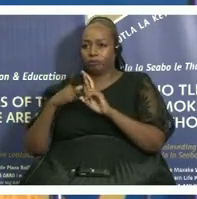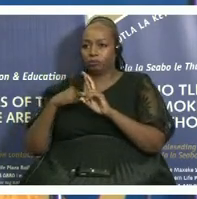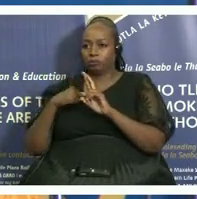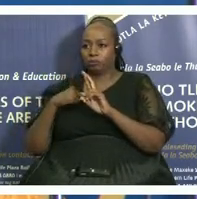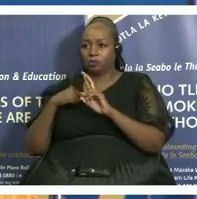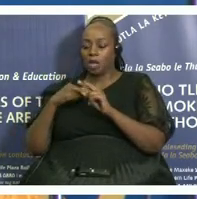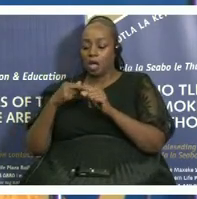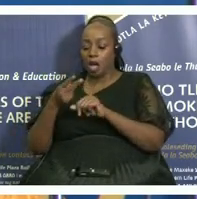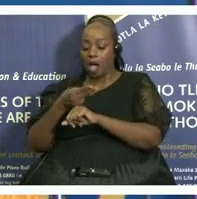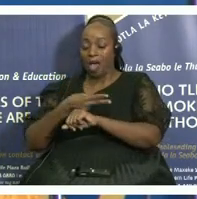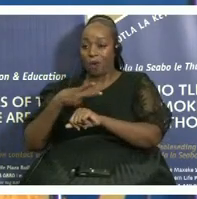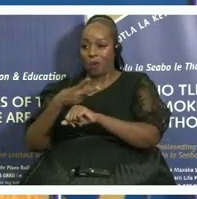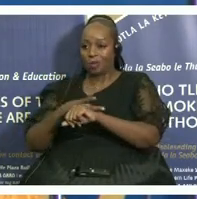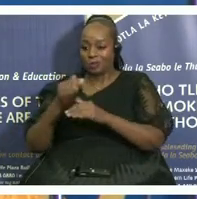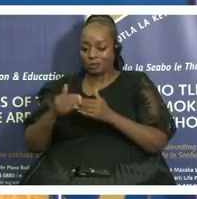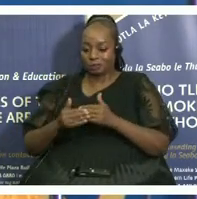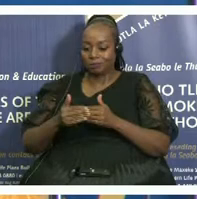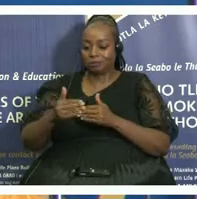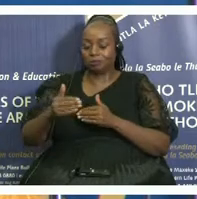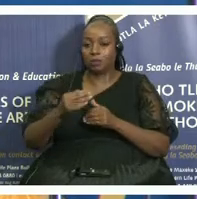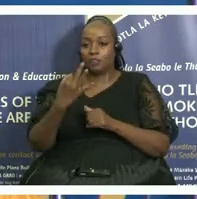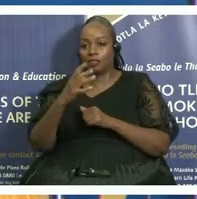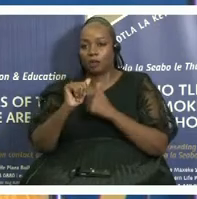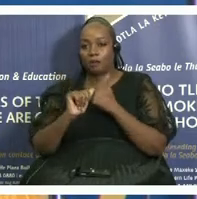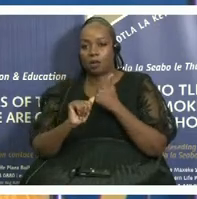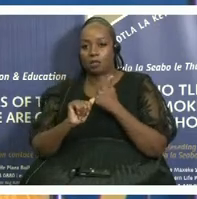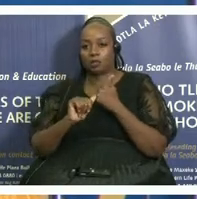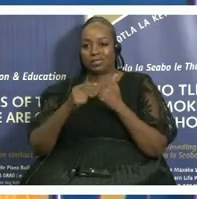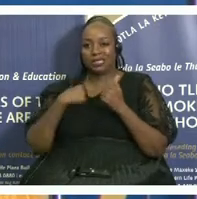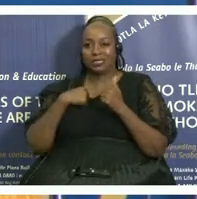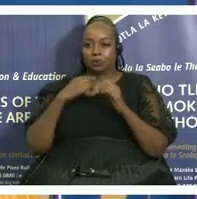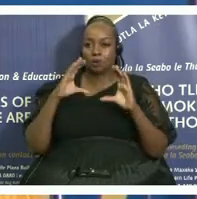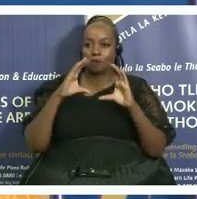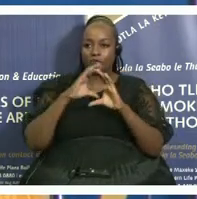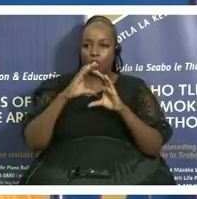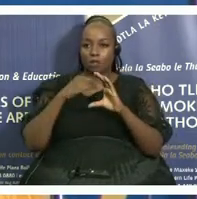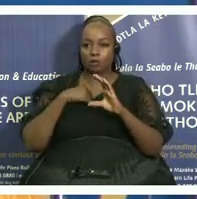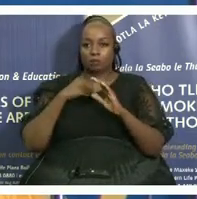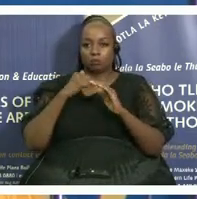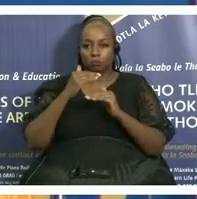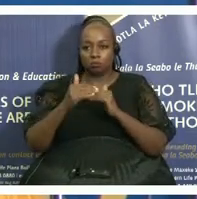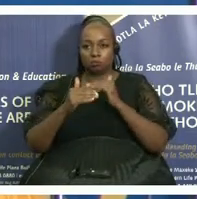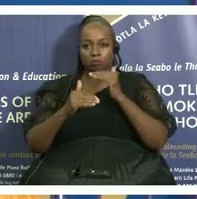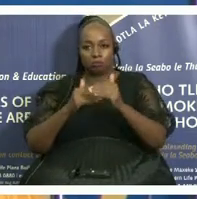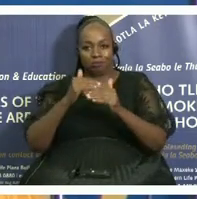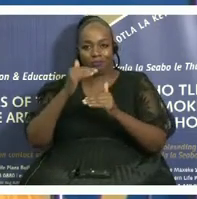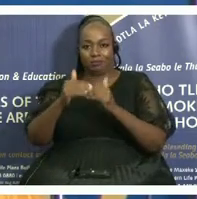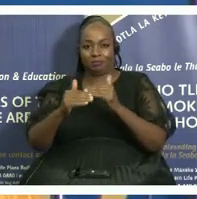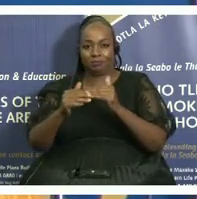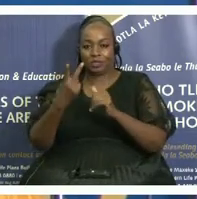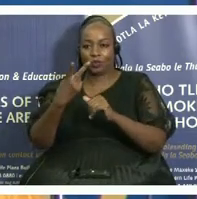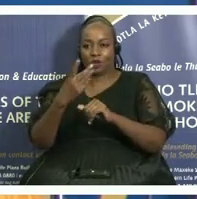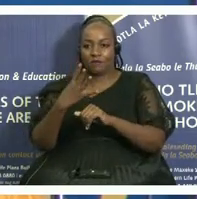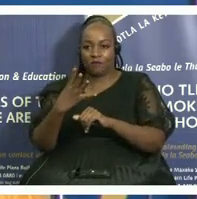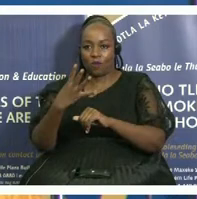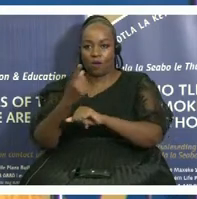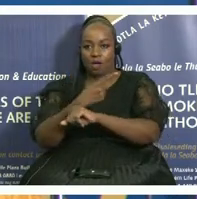hours within the next 3 months. This will inform further expansion of our 24-hour